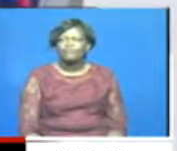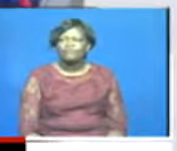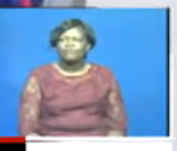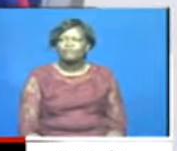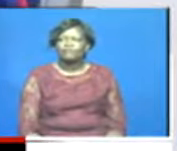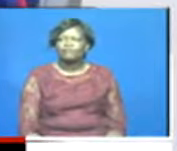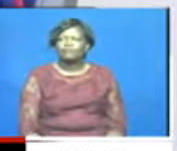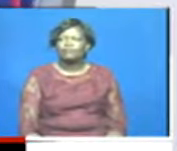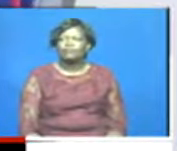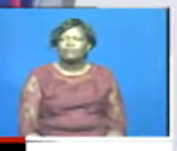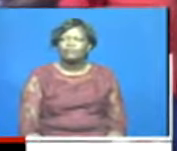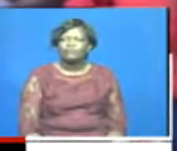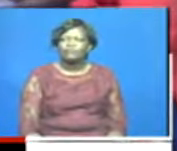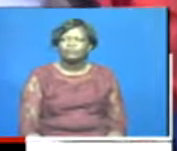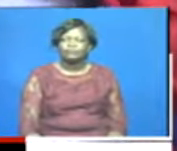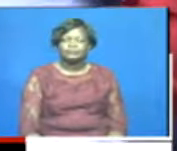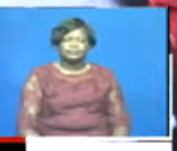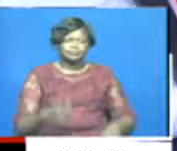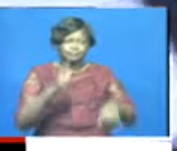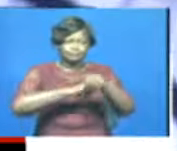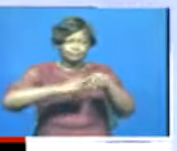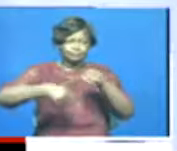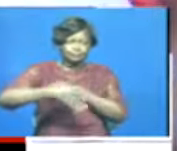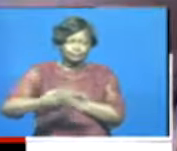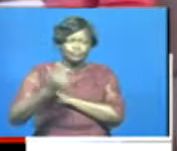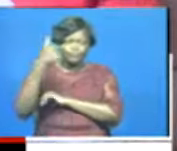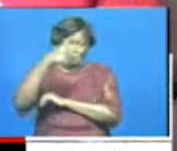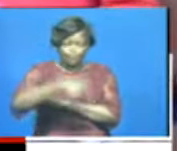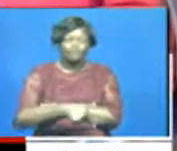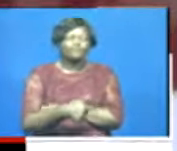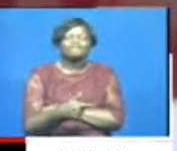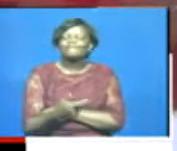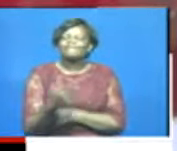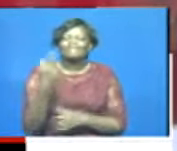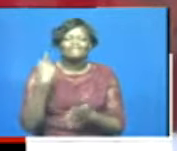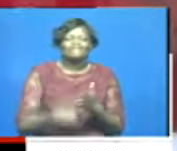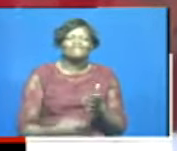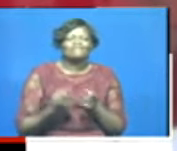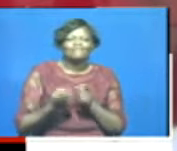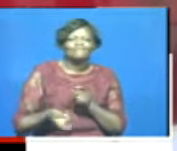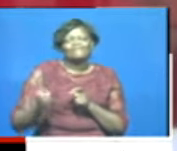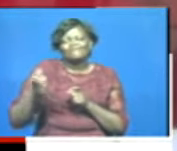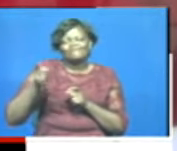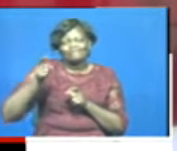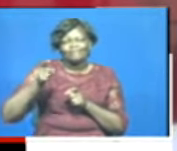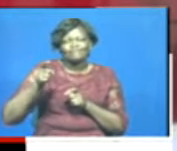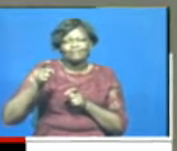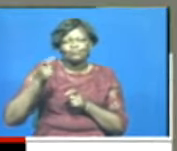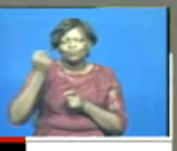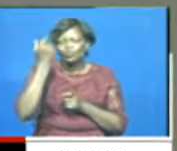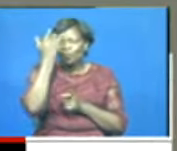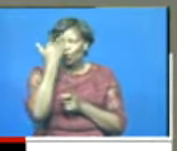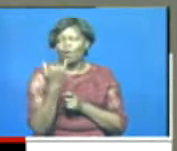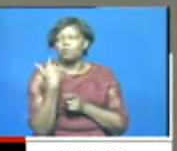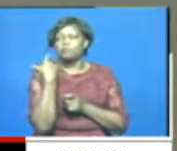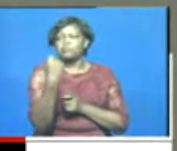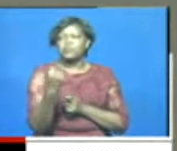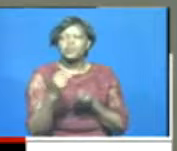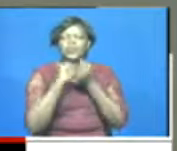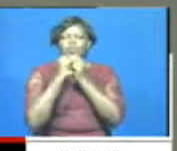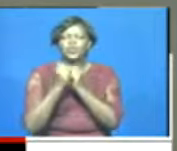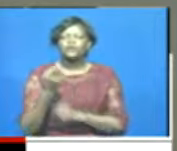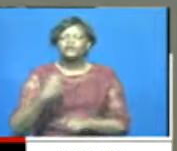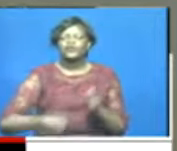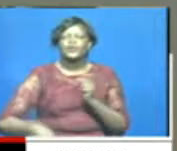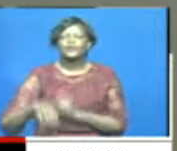At the stroke of midnight, fuel prices are expected to hit another high, following the latest round of reviews by the